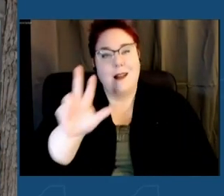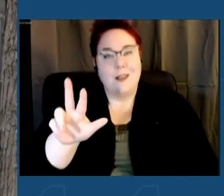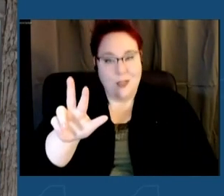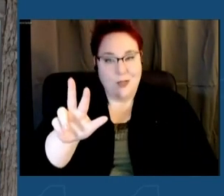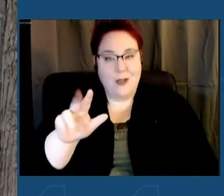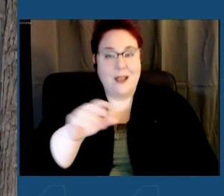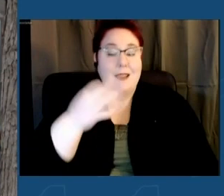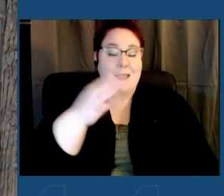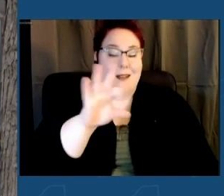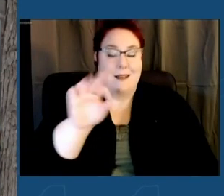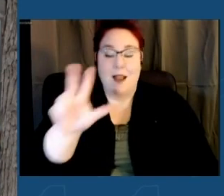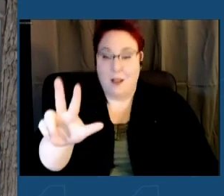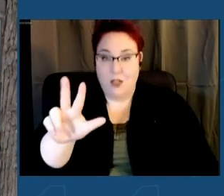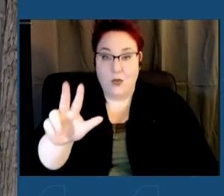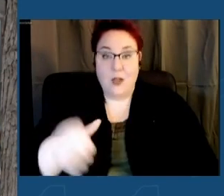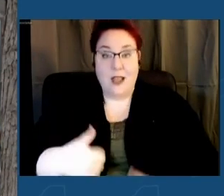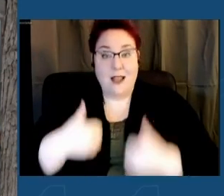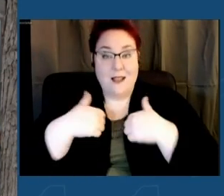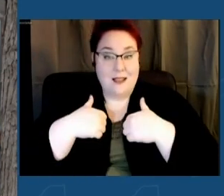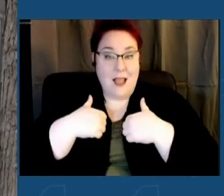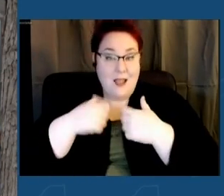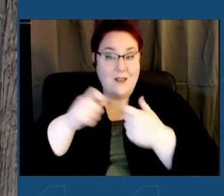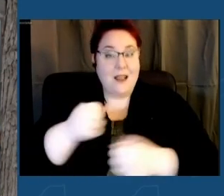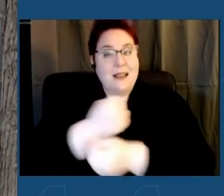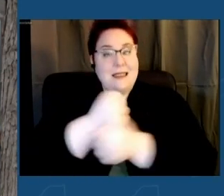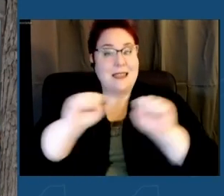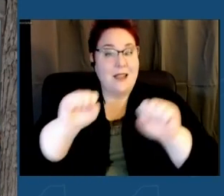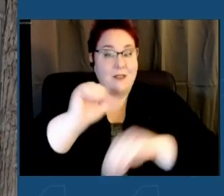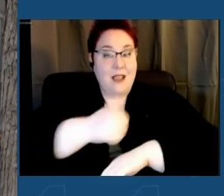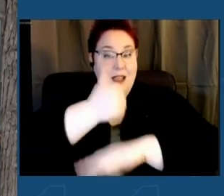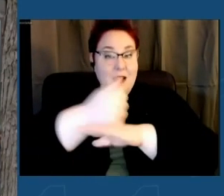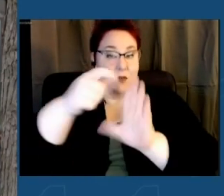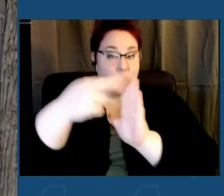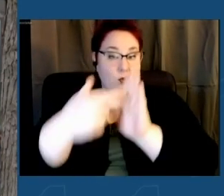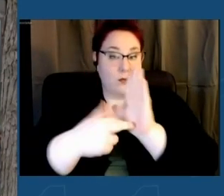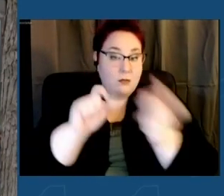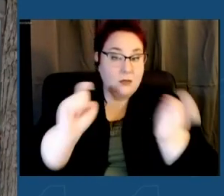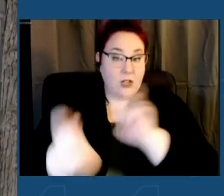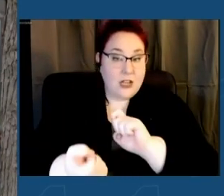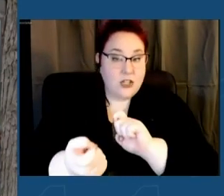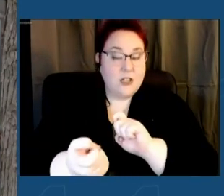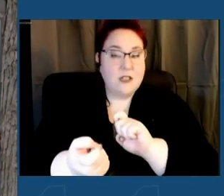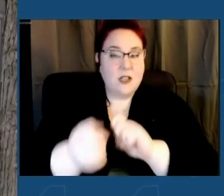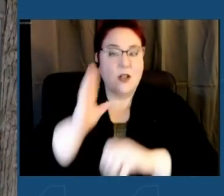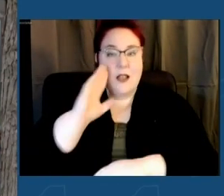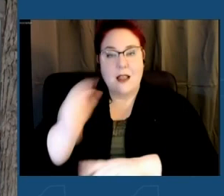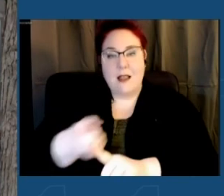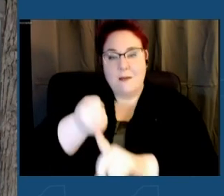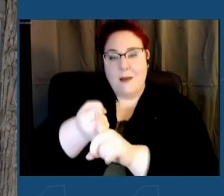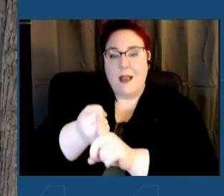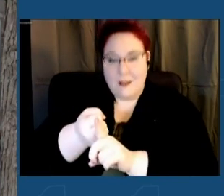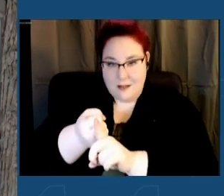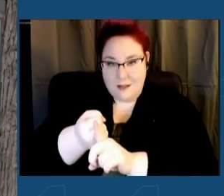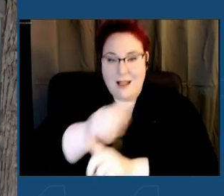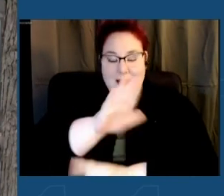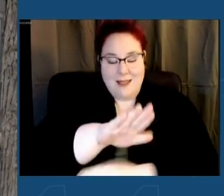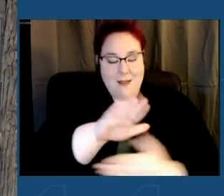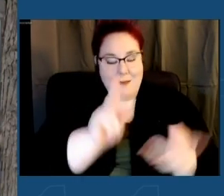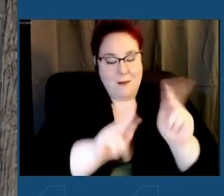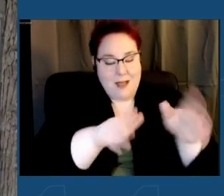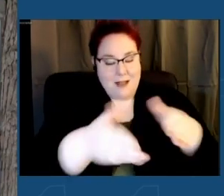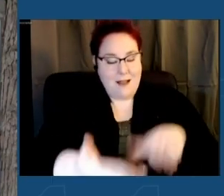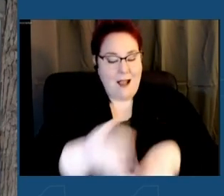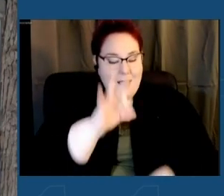changes are a gift of those who were killed on February 26th that they gave and continue to give to